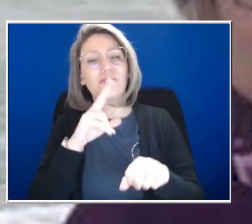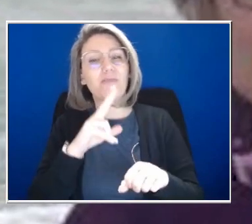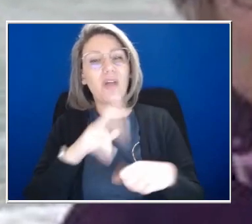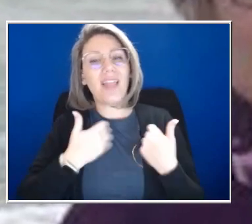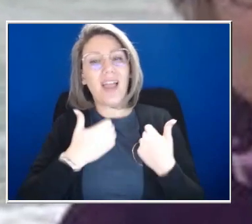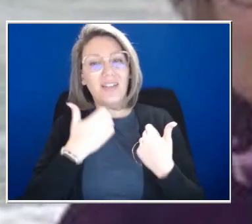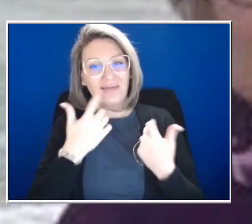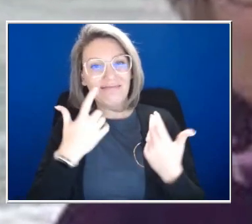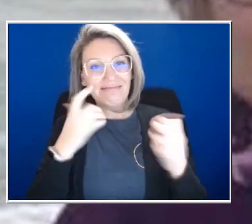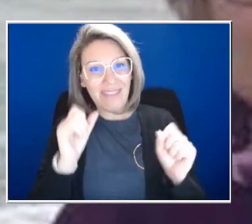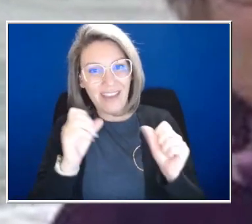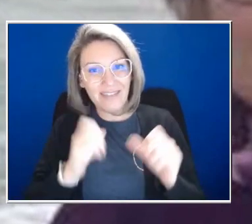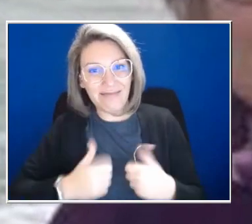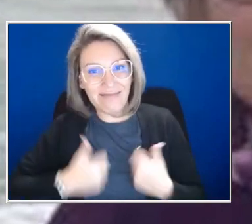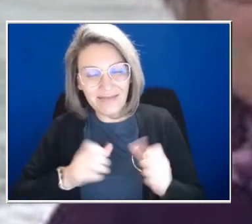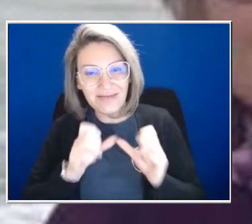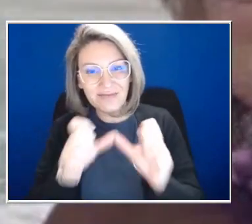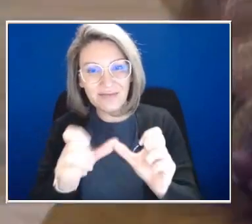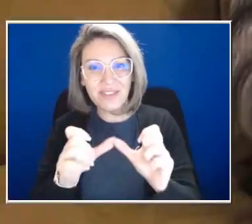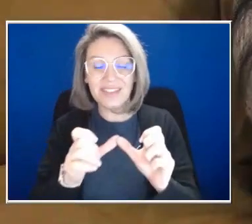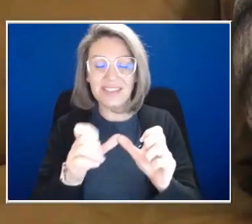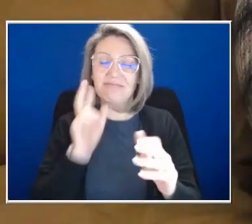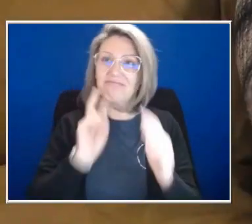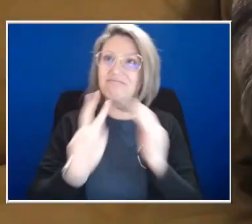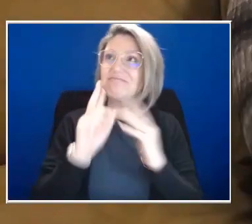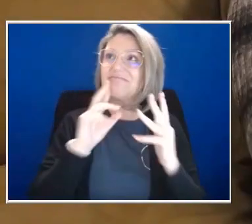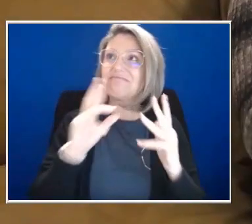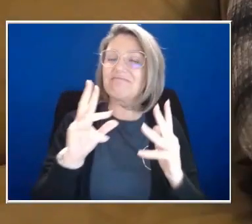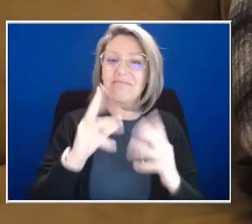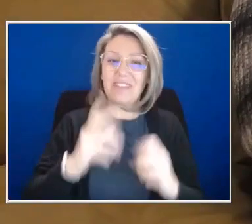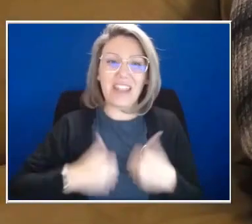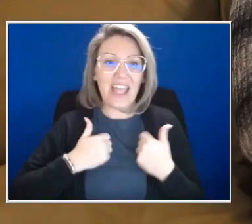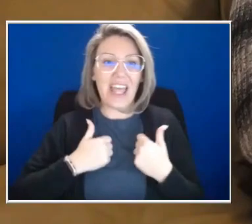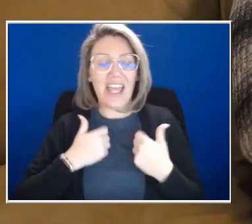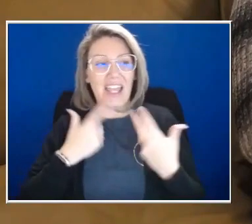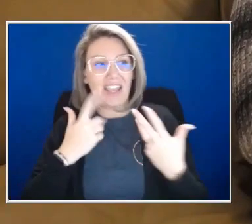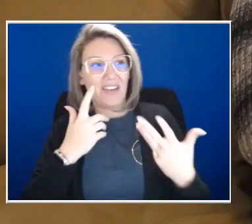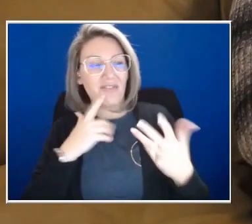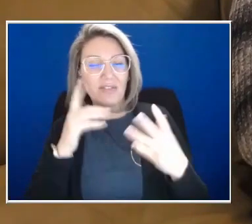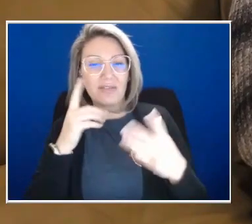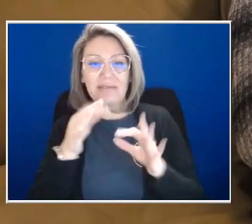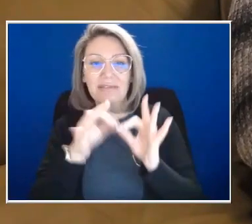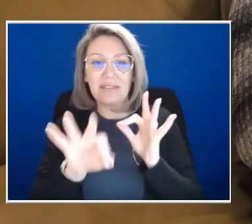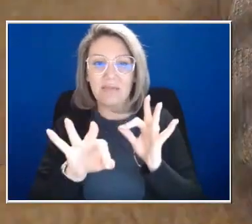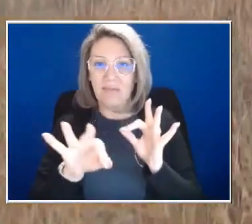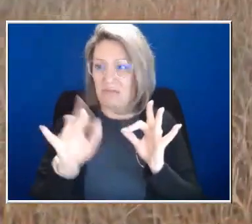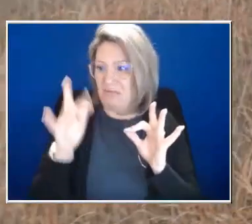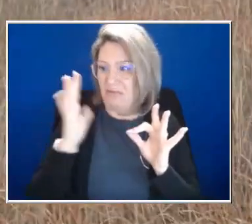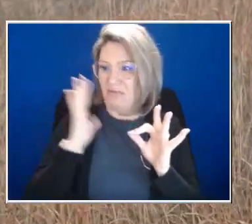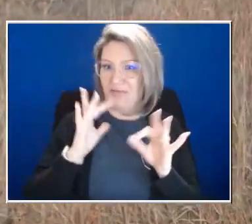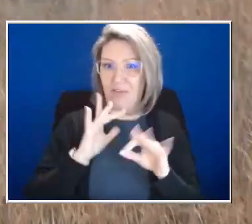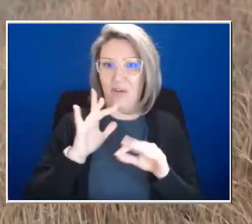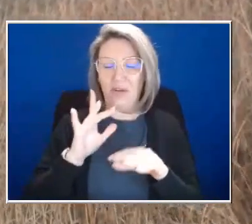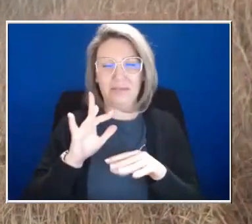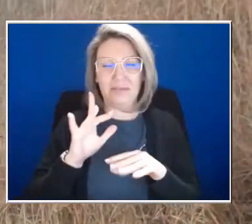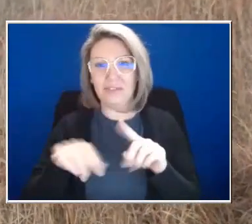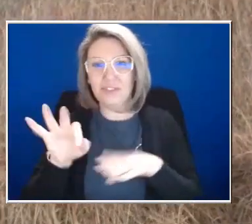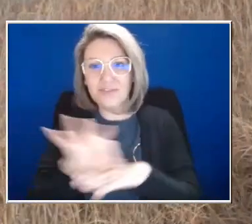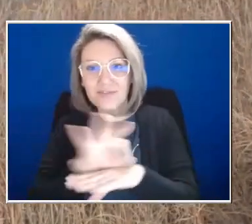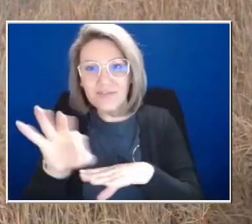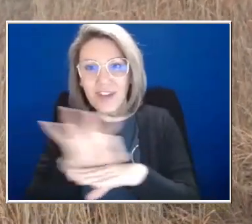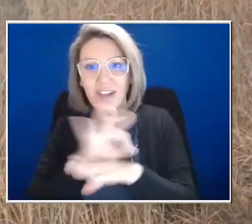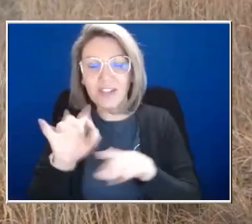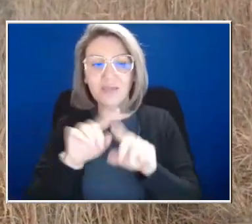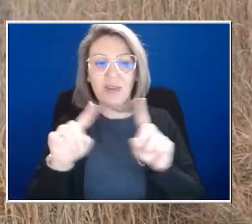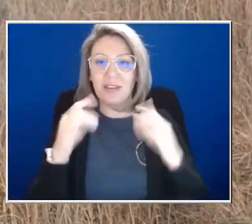is simple. We could hardly function some days, and then to go from that to what we're doing now, mind-blowing. When you spend 10 to 15 years